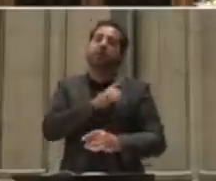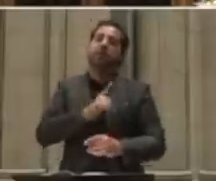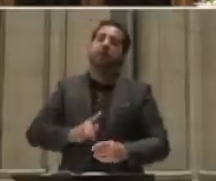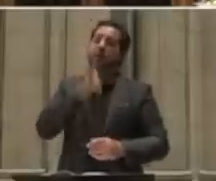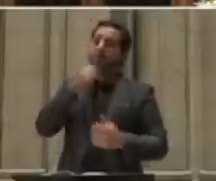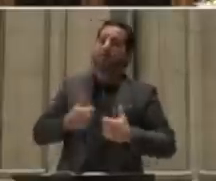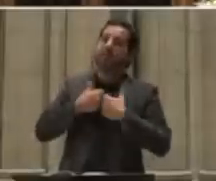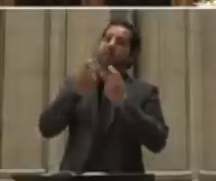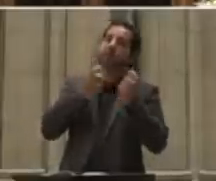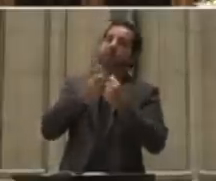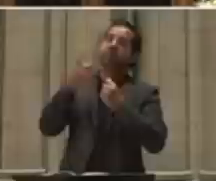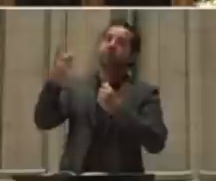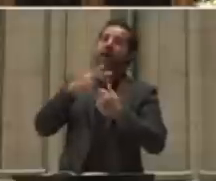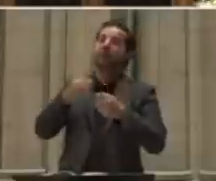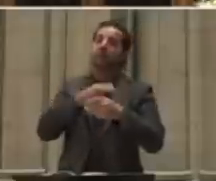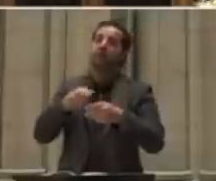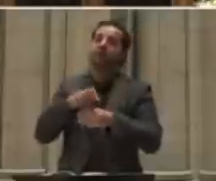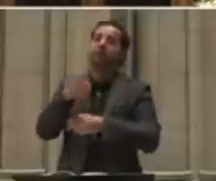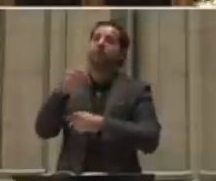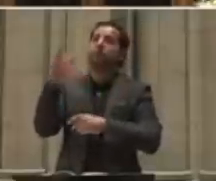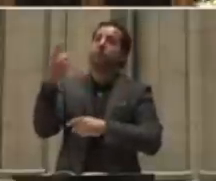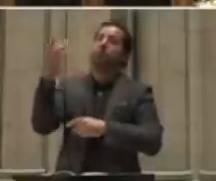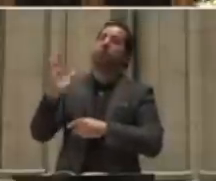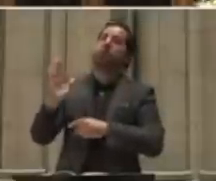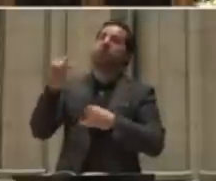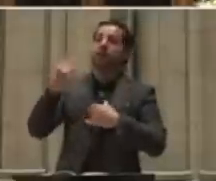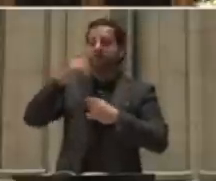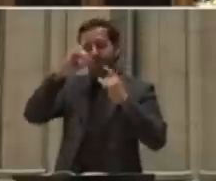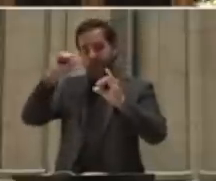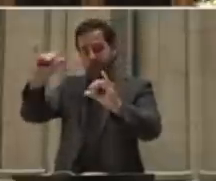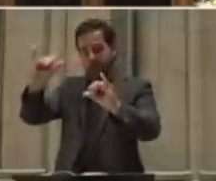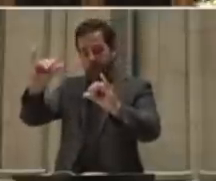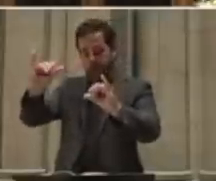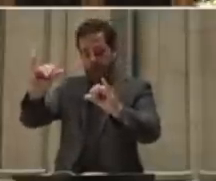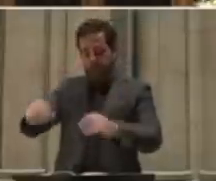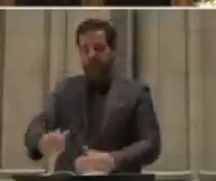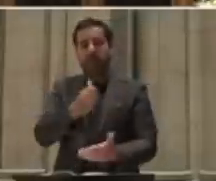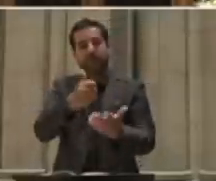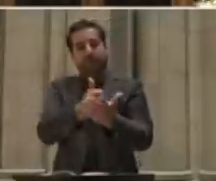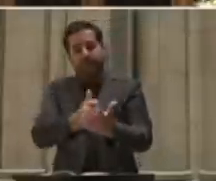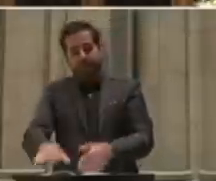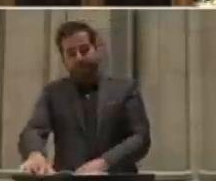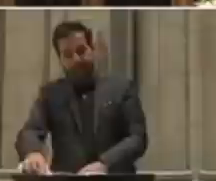and reigns with you in the Holy Spirit, one God, now and forever. Amen.